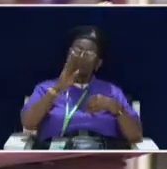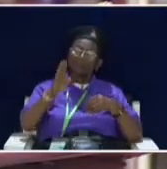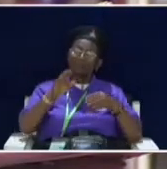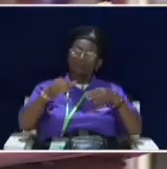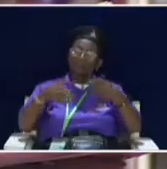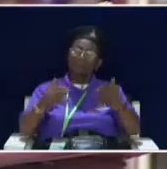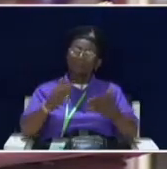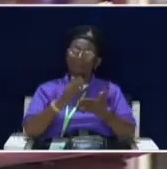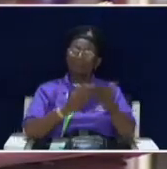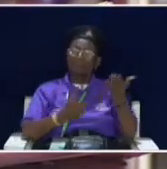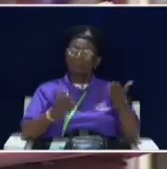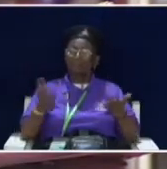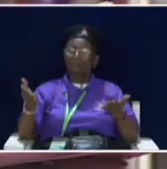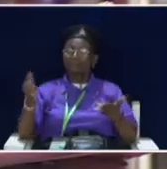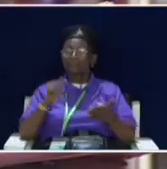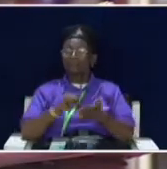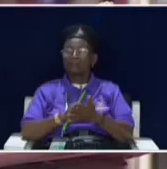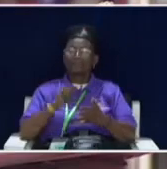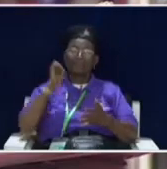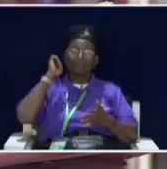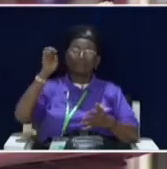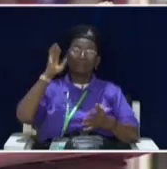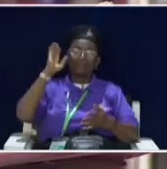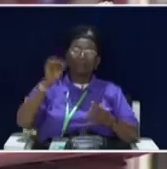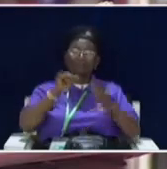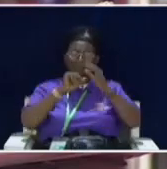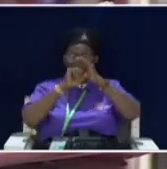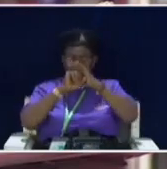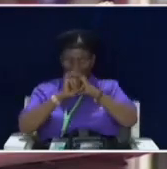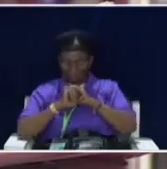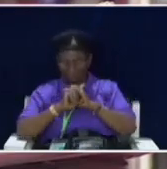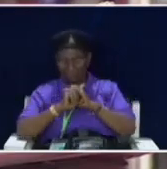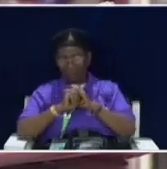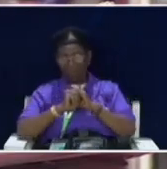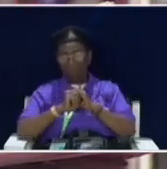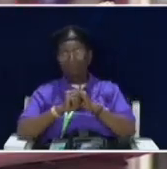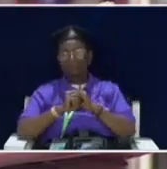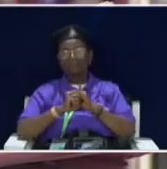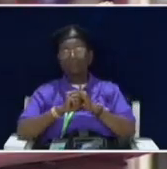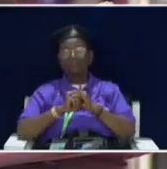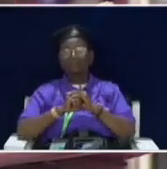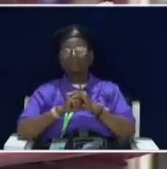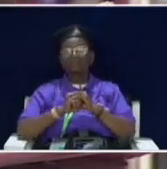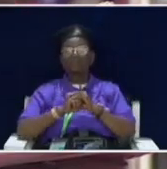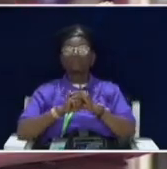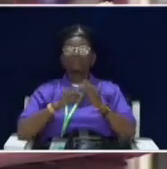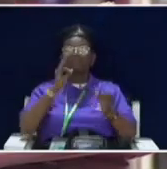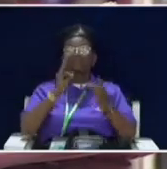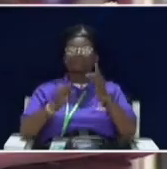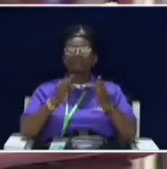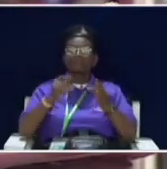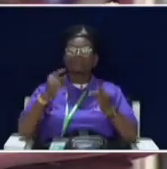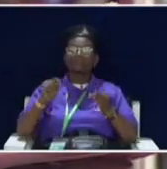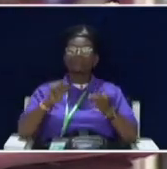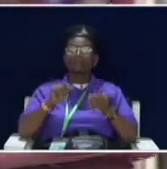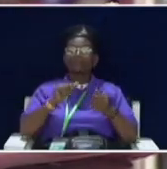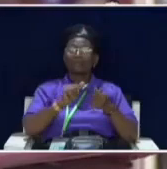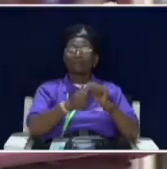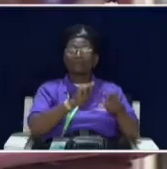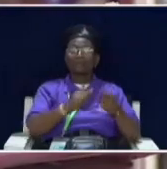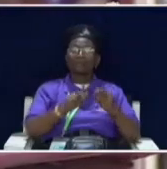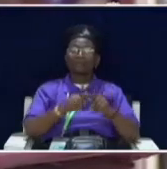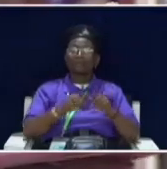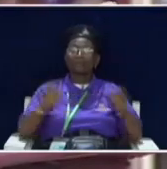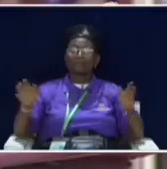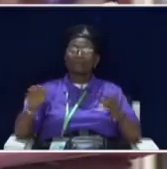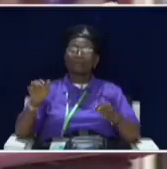Won ti gbe ohun ti o sin le lowo, le lowo, giving him a problem so big he won't have time for you. You